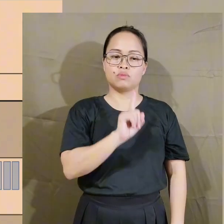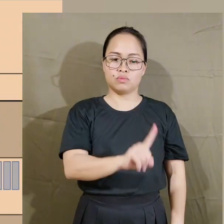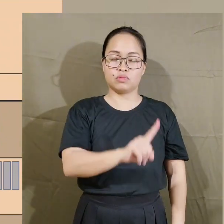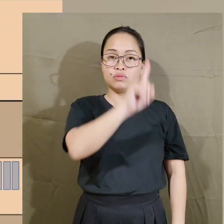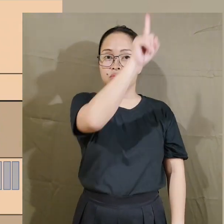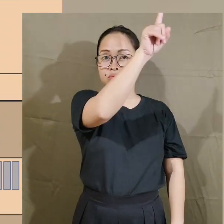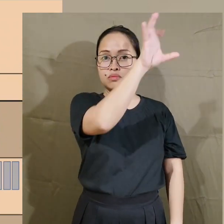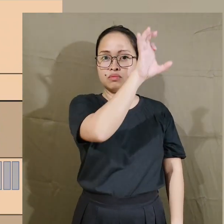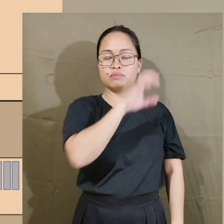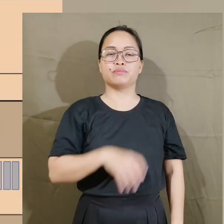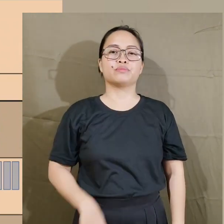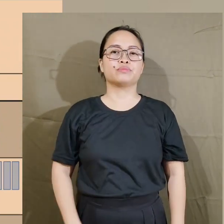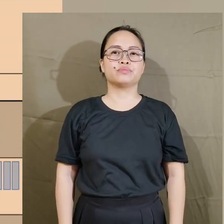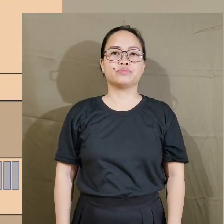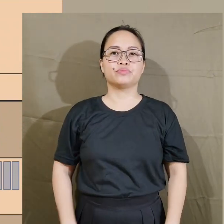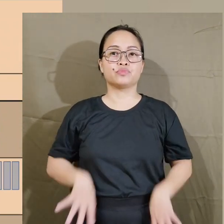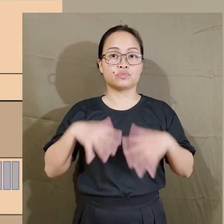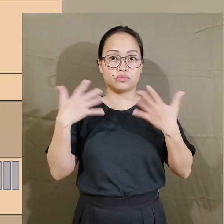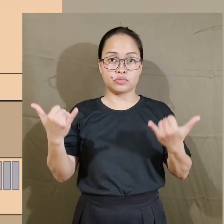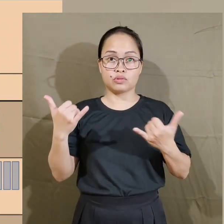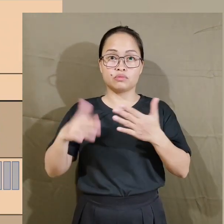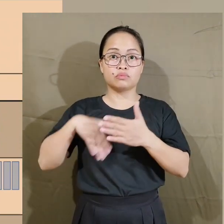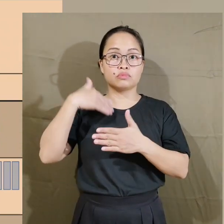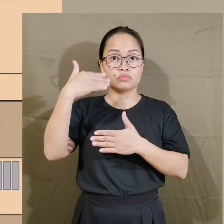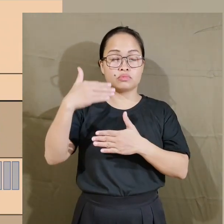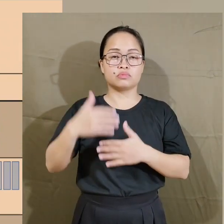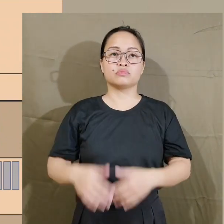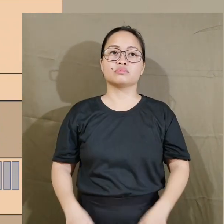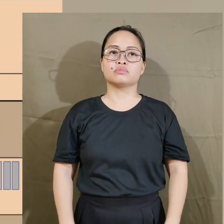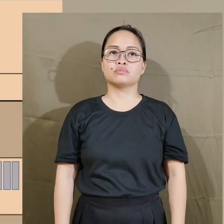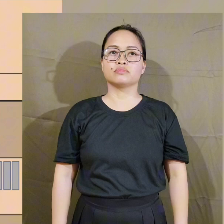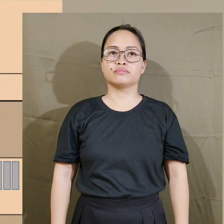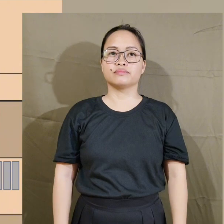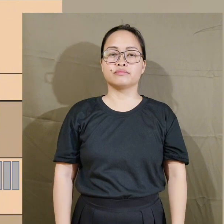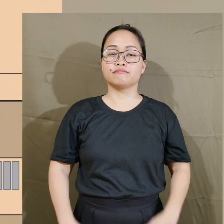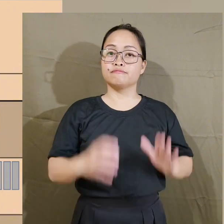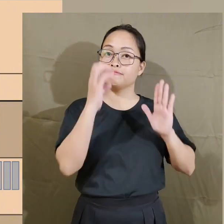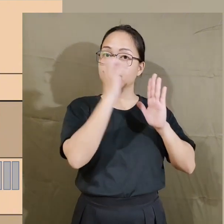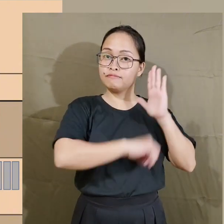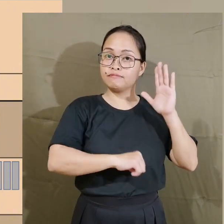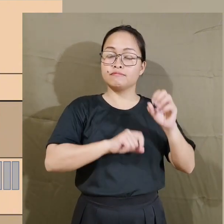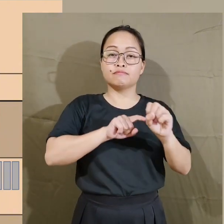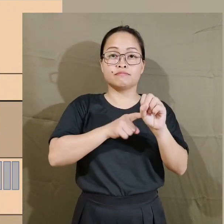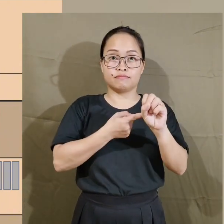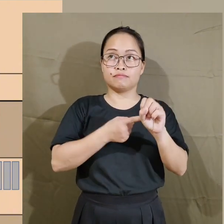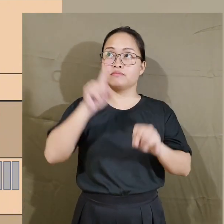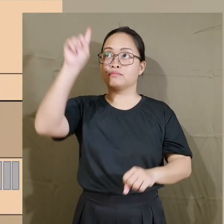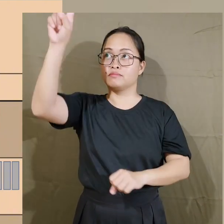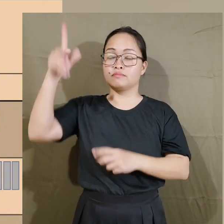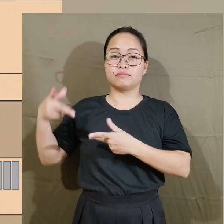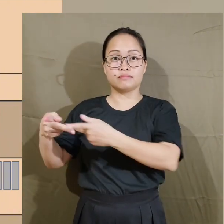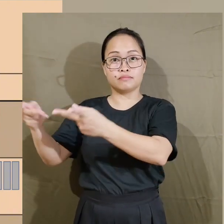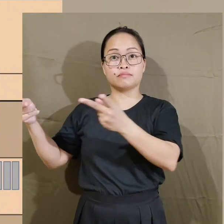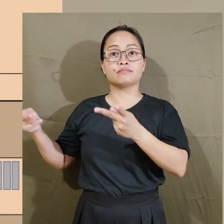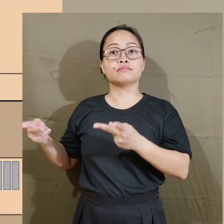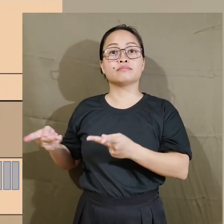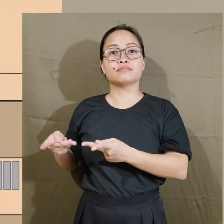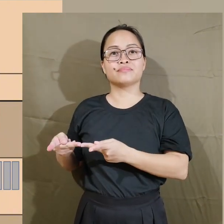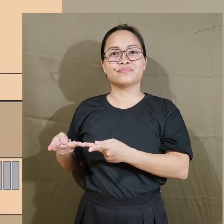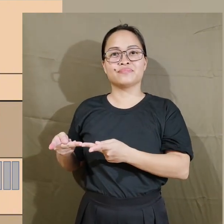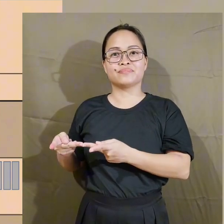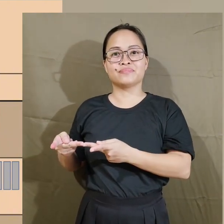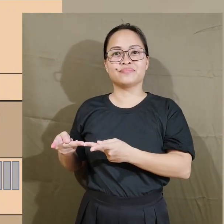and 100. Now step 2. Subtract the number under the